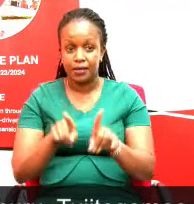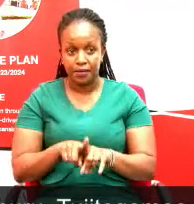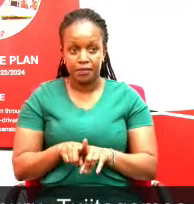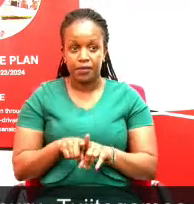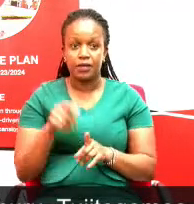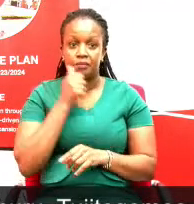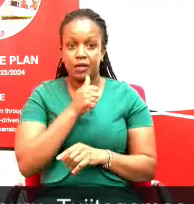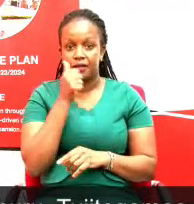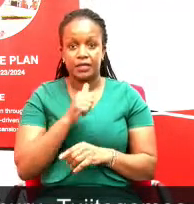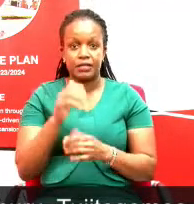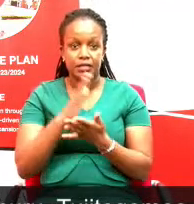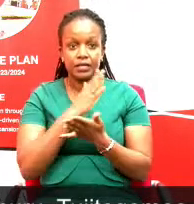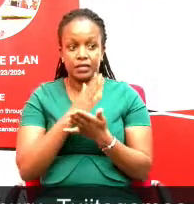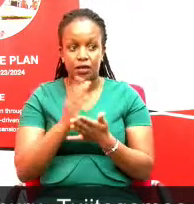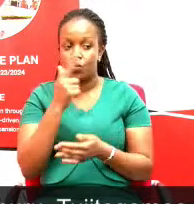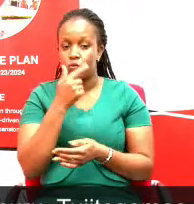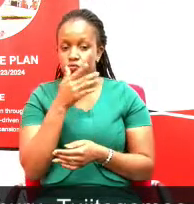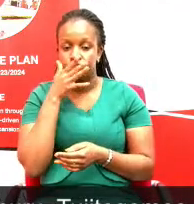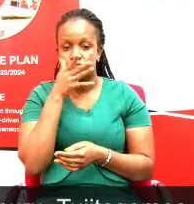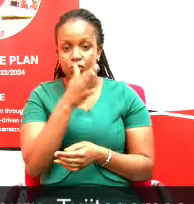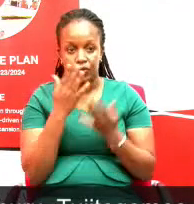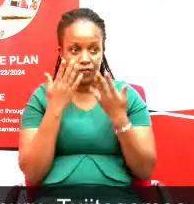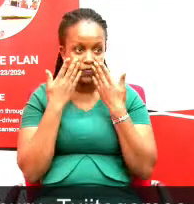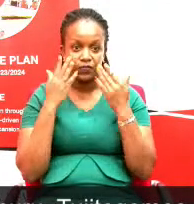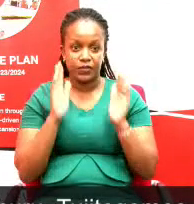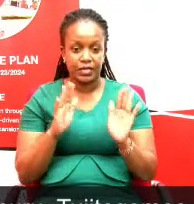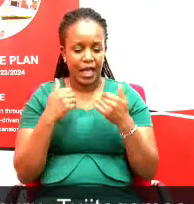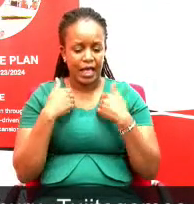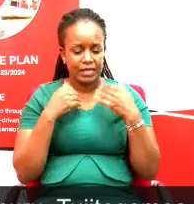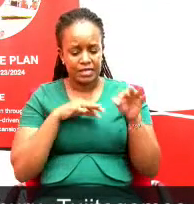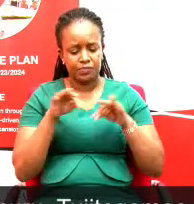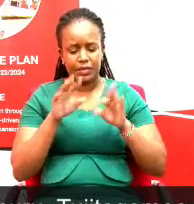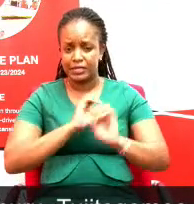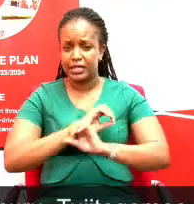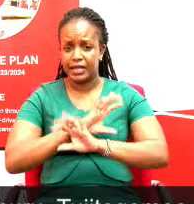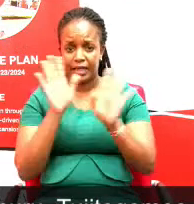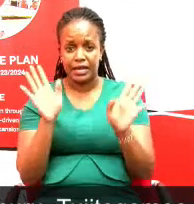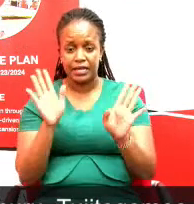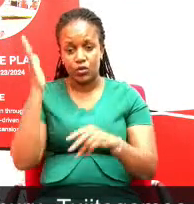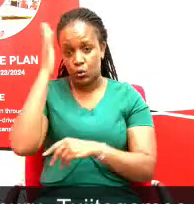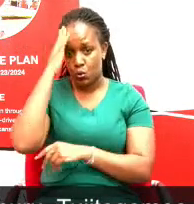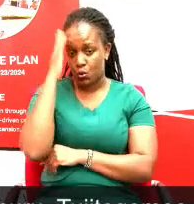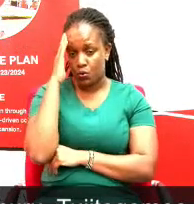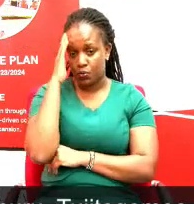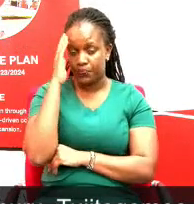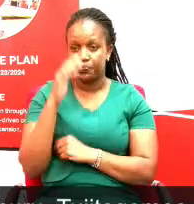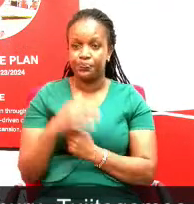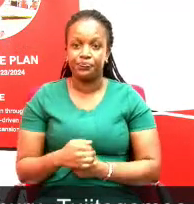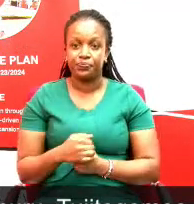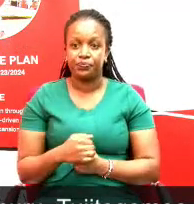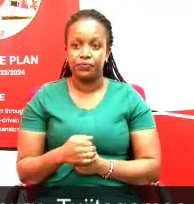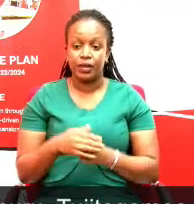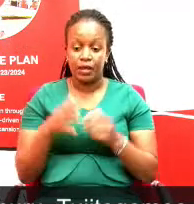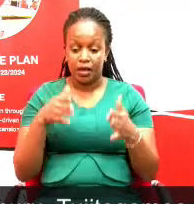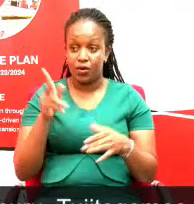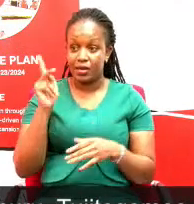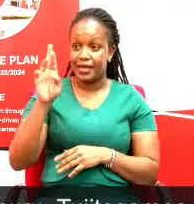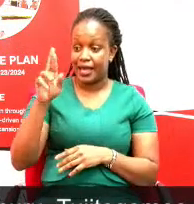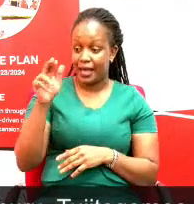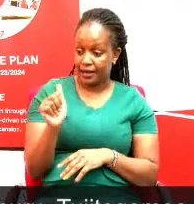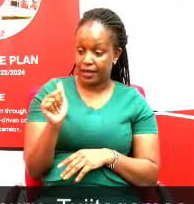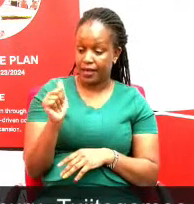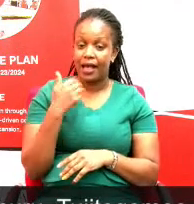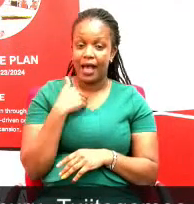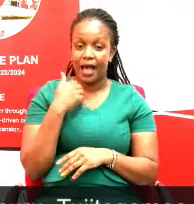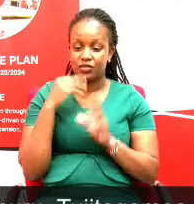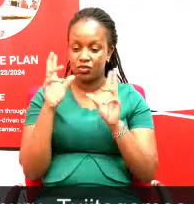the private sector who spoke today, Mushai, spelled it very well. You know, now KRA also have